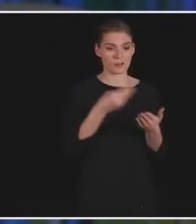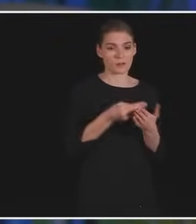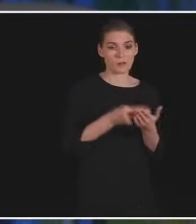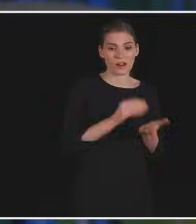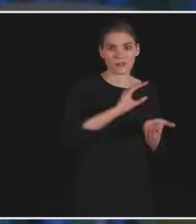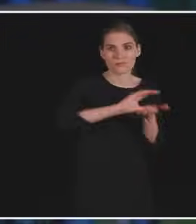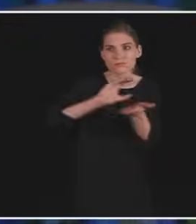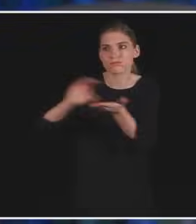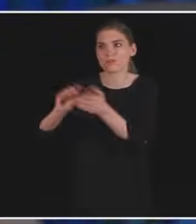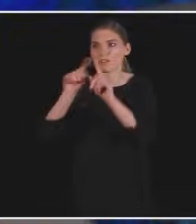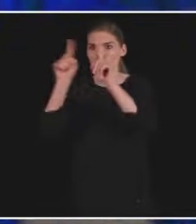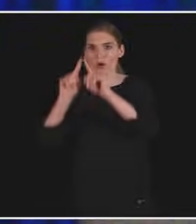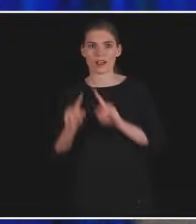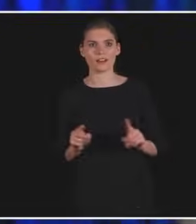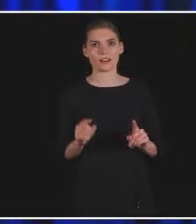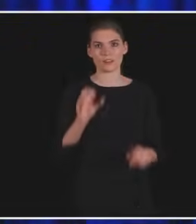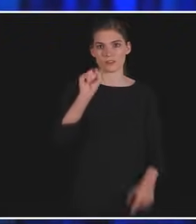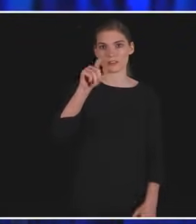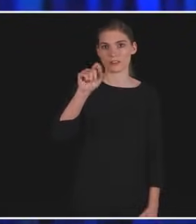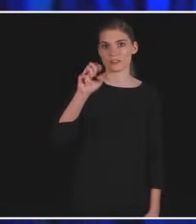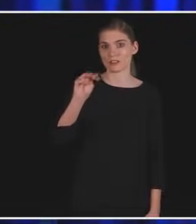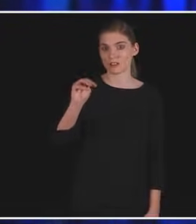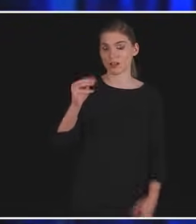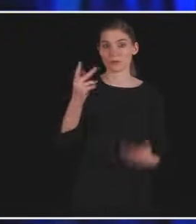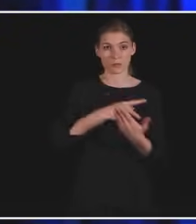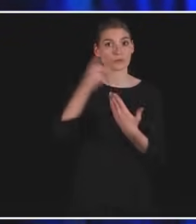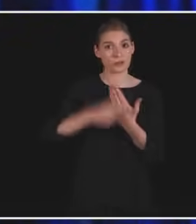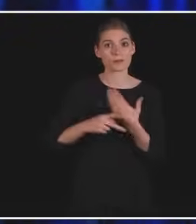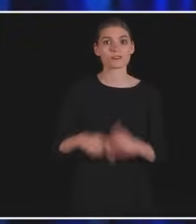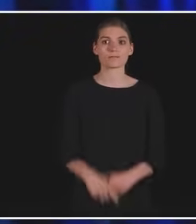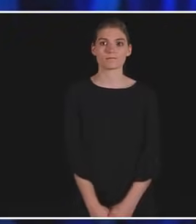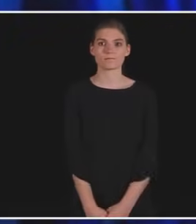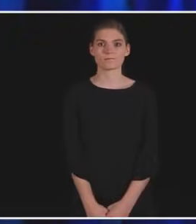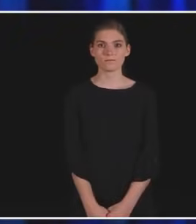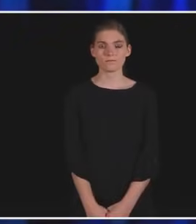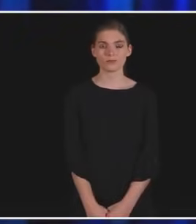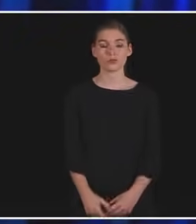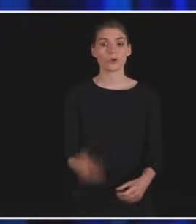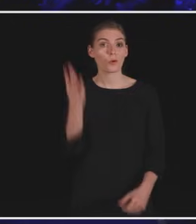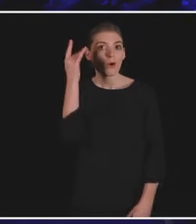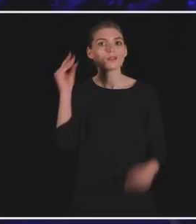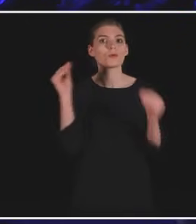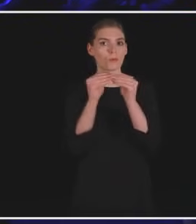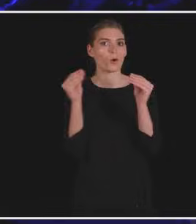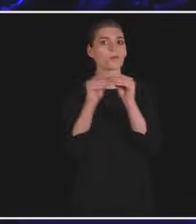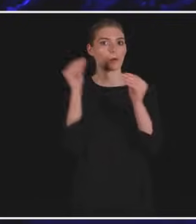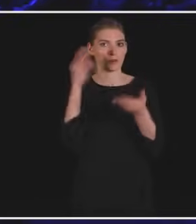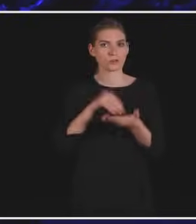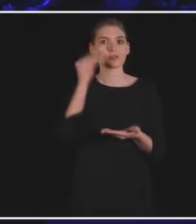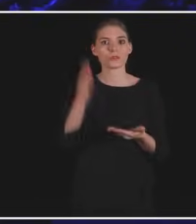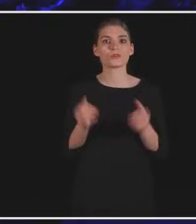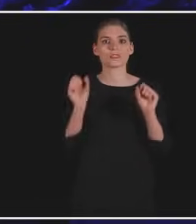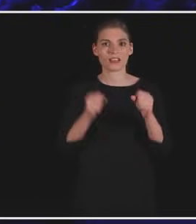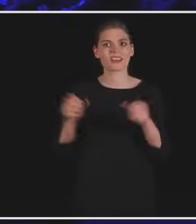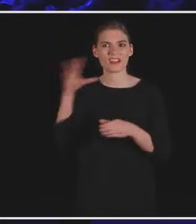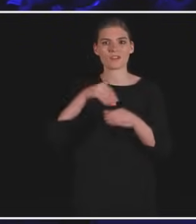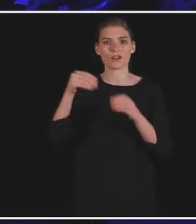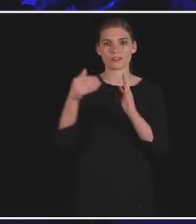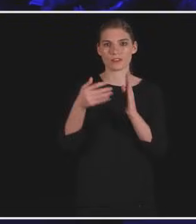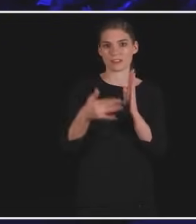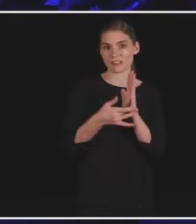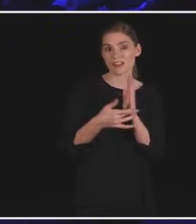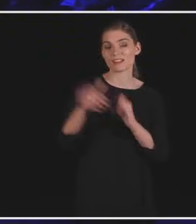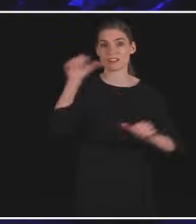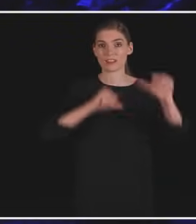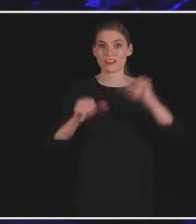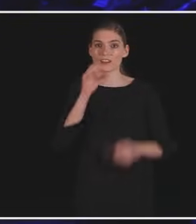as provide funding and mentoring for a variety of STEM programs. That way, more students can start learning about science